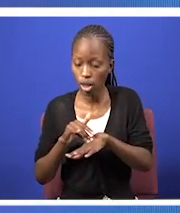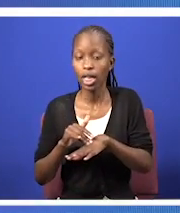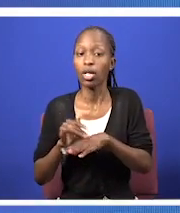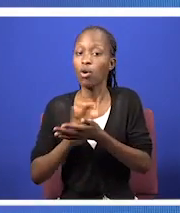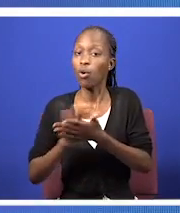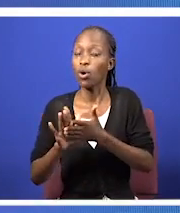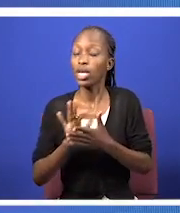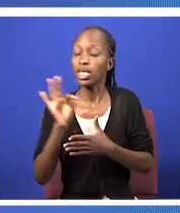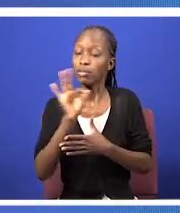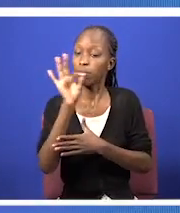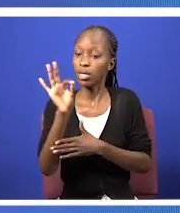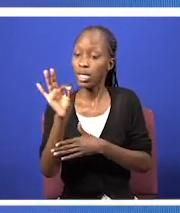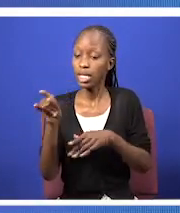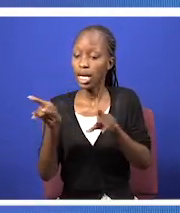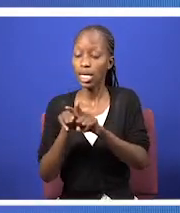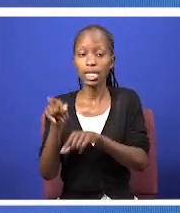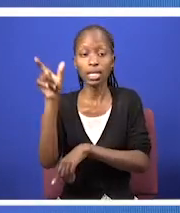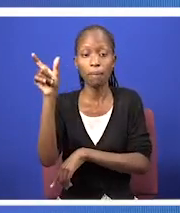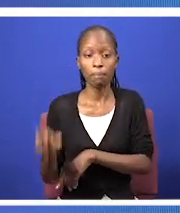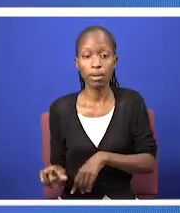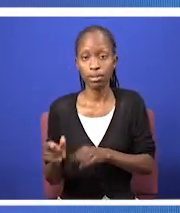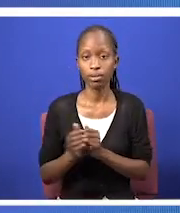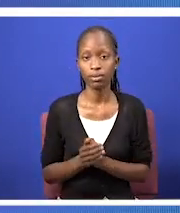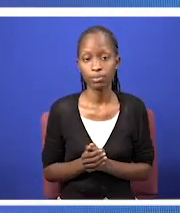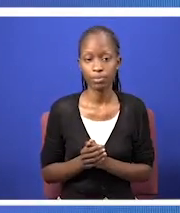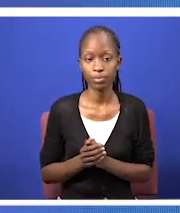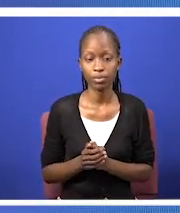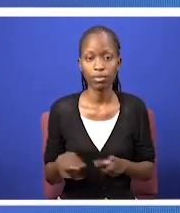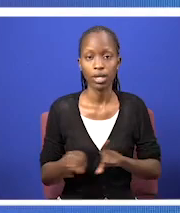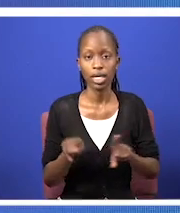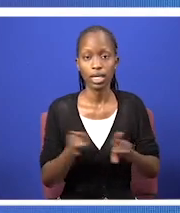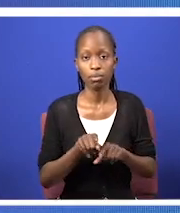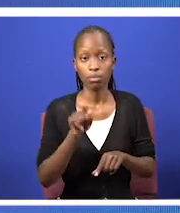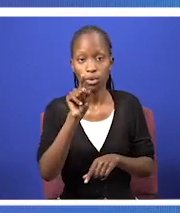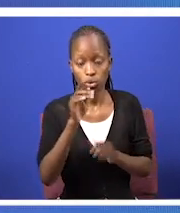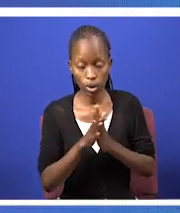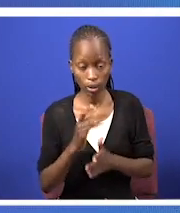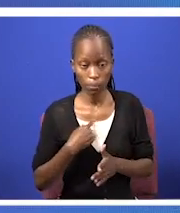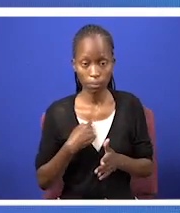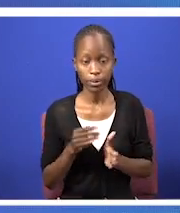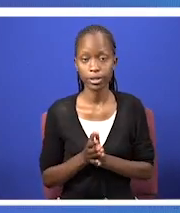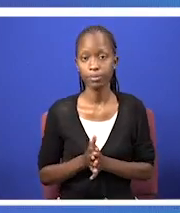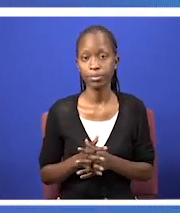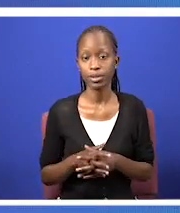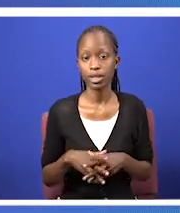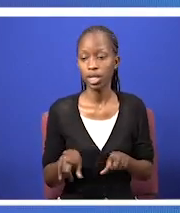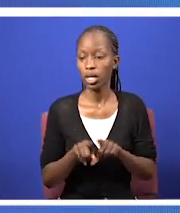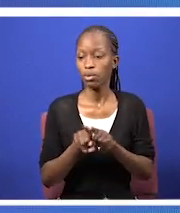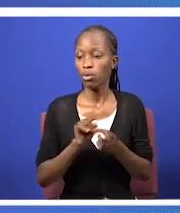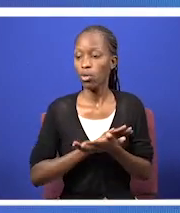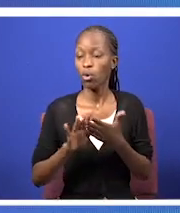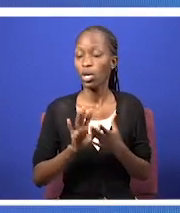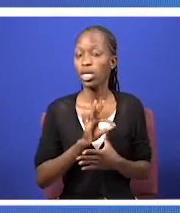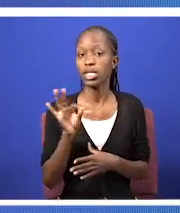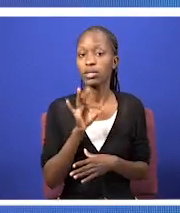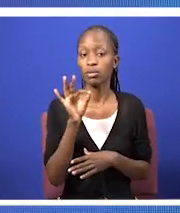objective pronoun, him, he is a person with full personhood, just like you and I. But more than a person, the